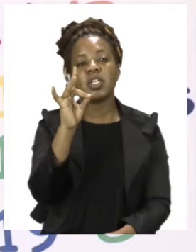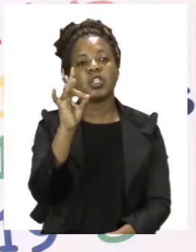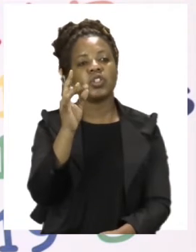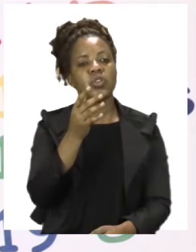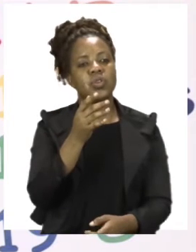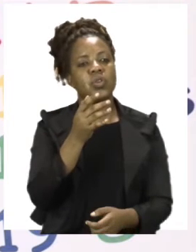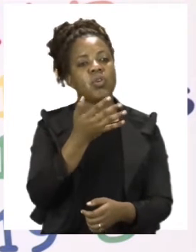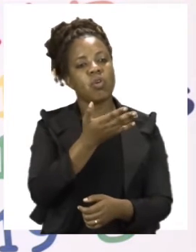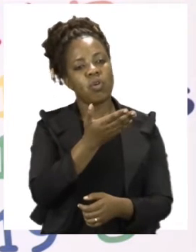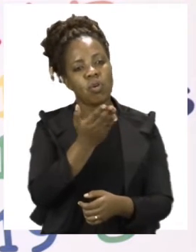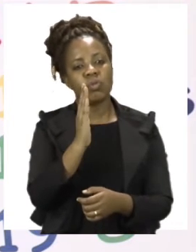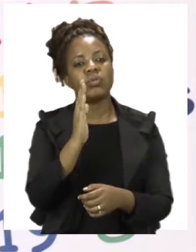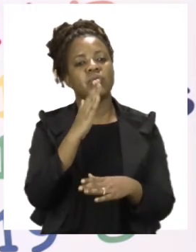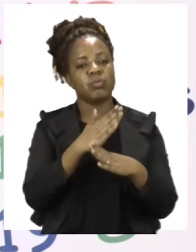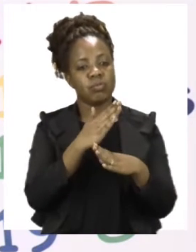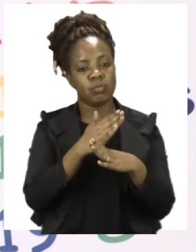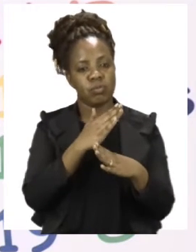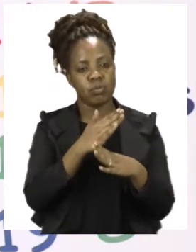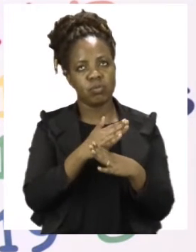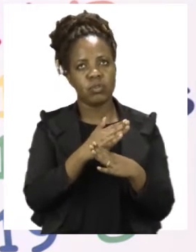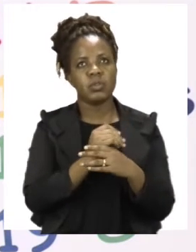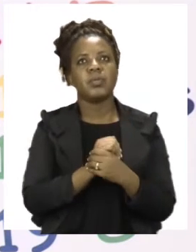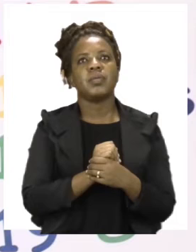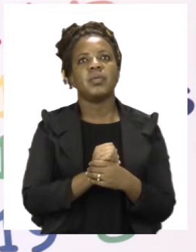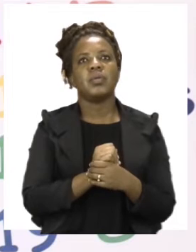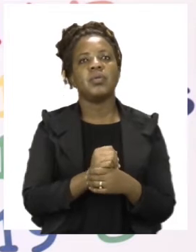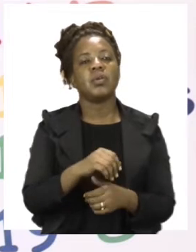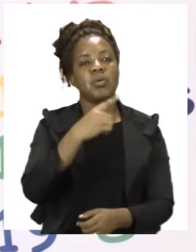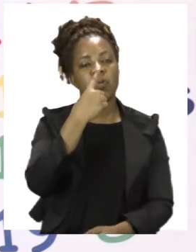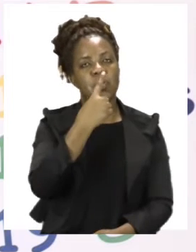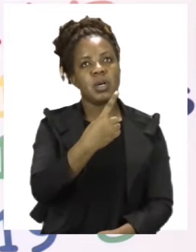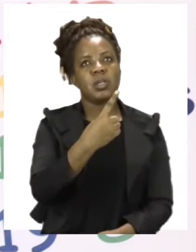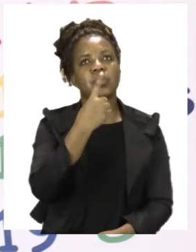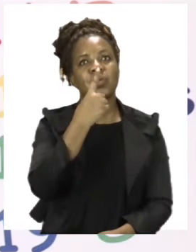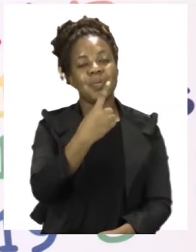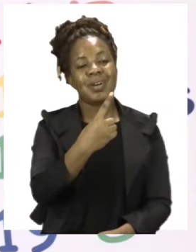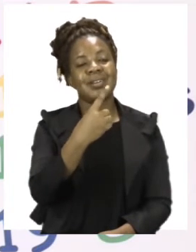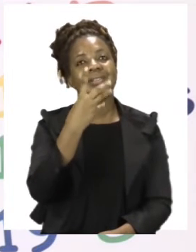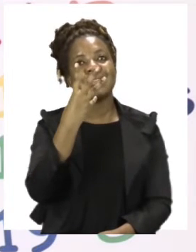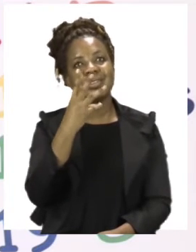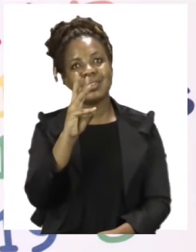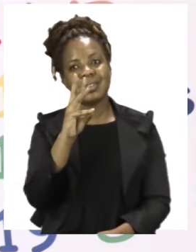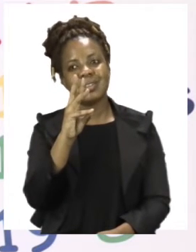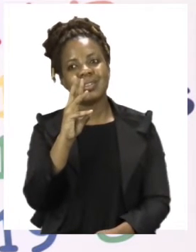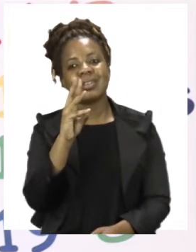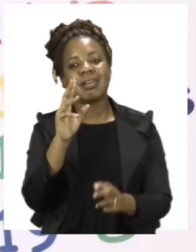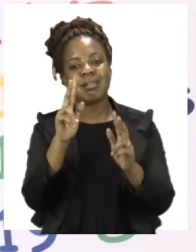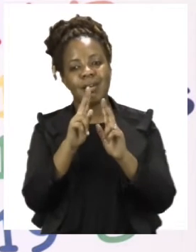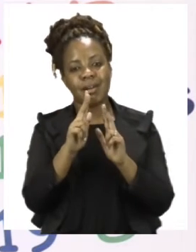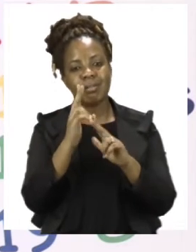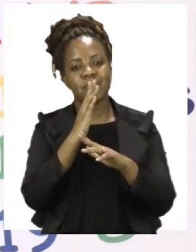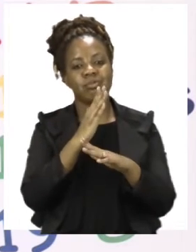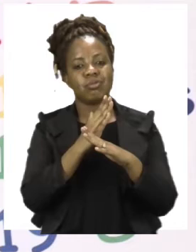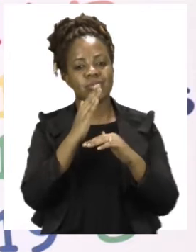116 of them are the builders. And then after